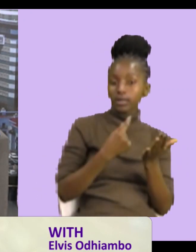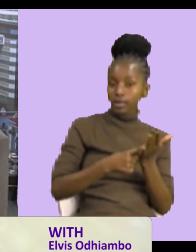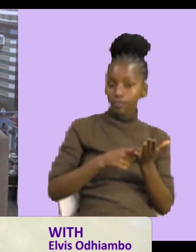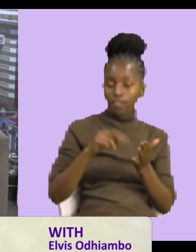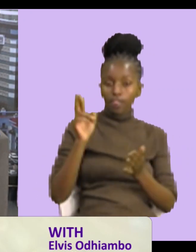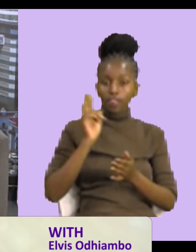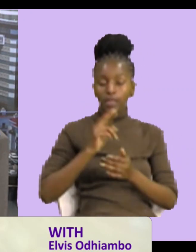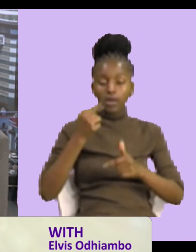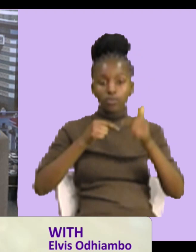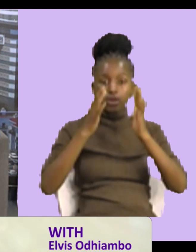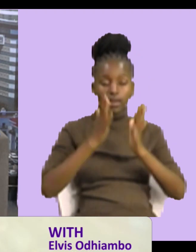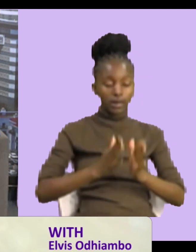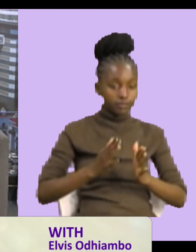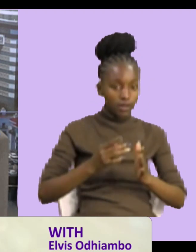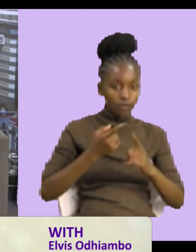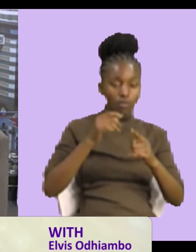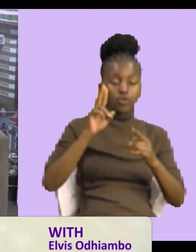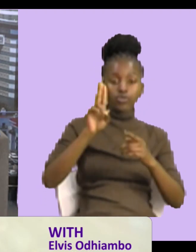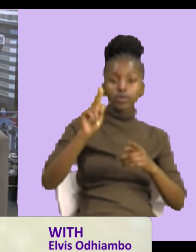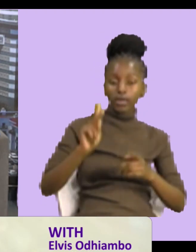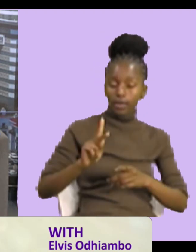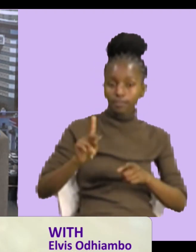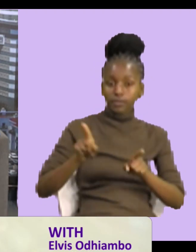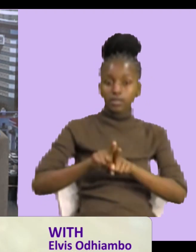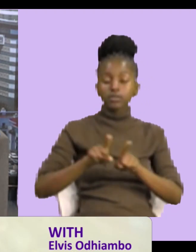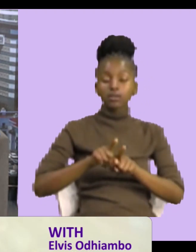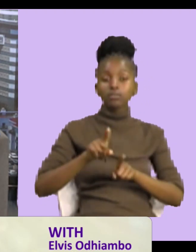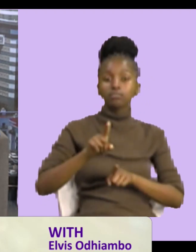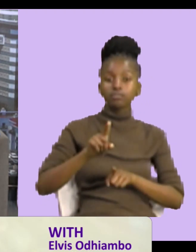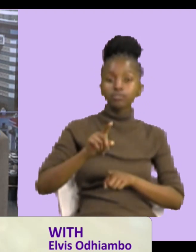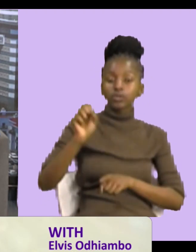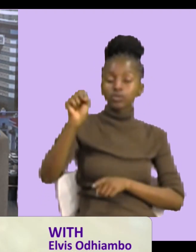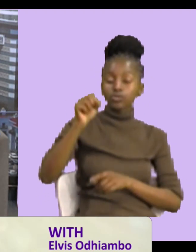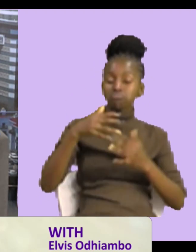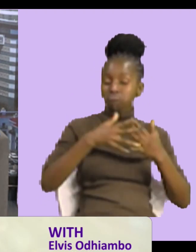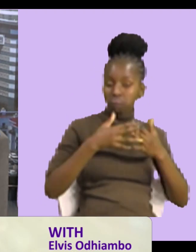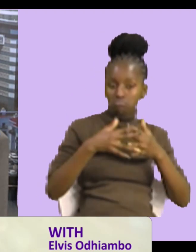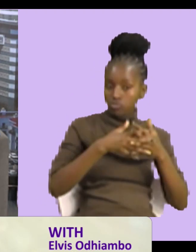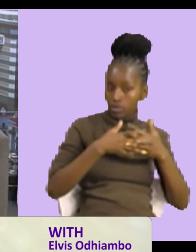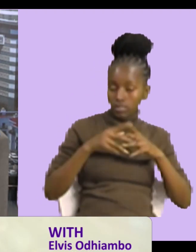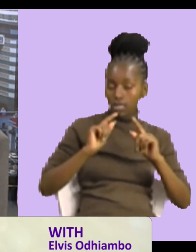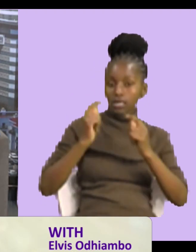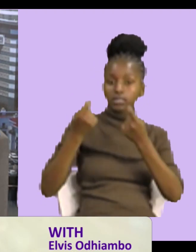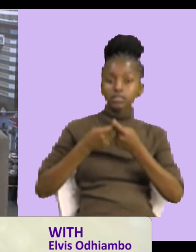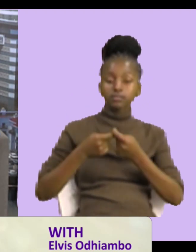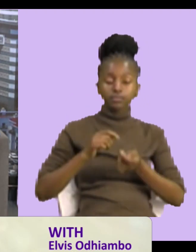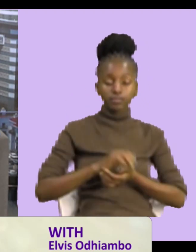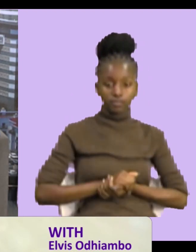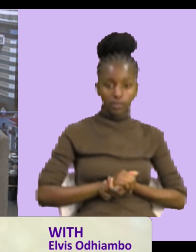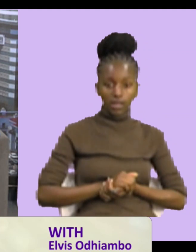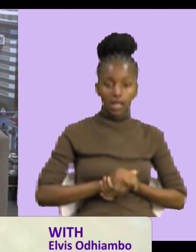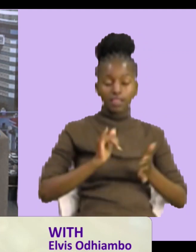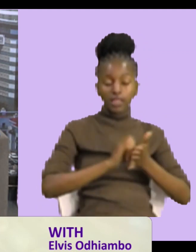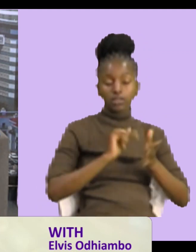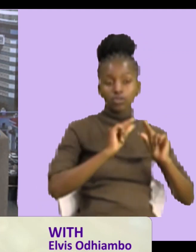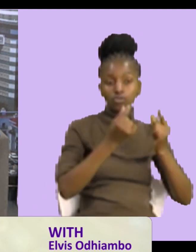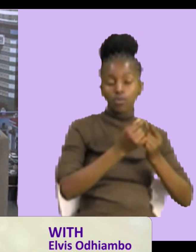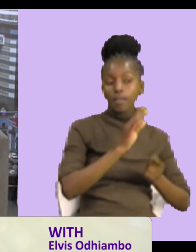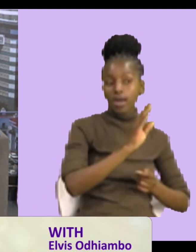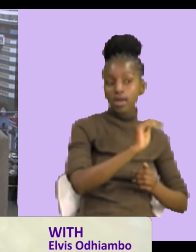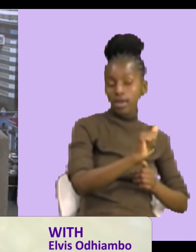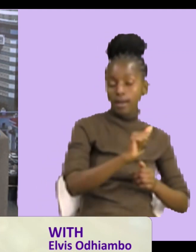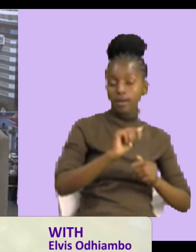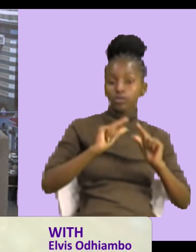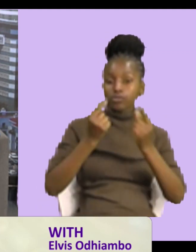from UK, as well as Tropic Sevens from the USA. That is how Pool A is looking like. Pool B,